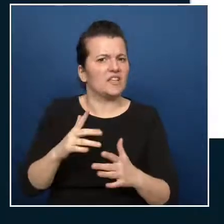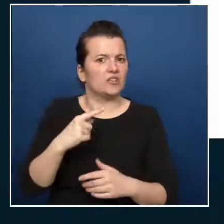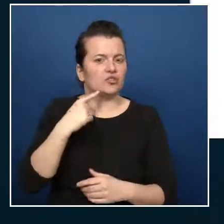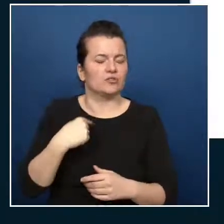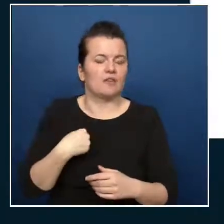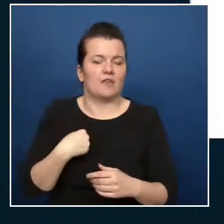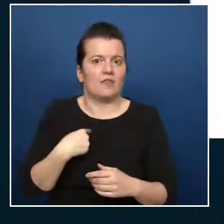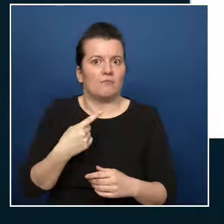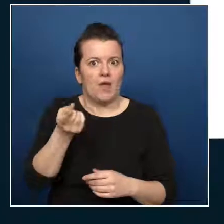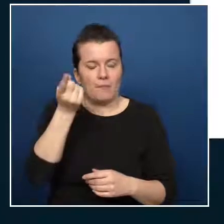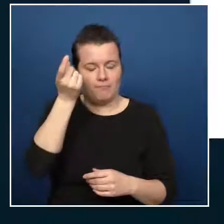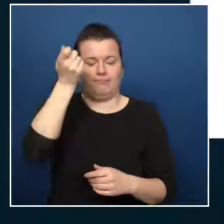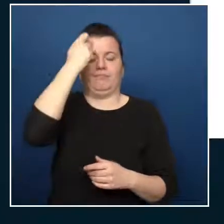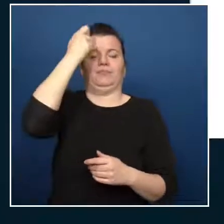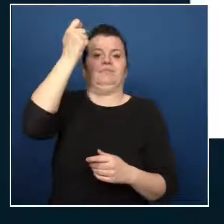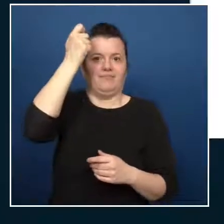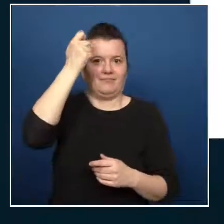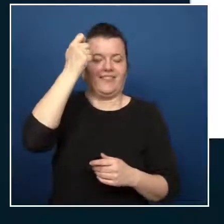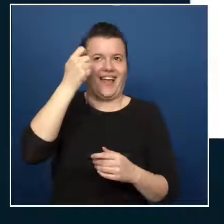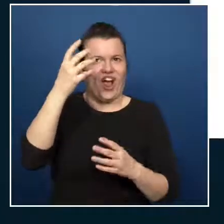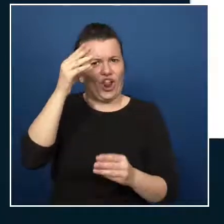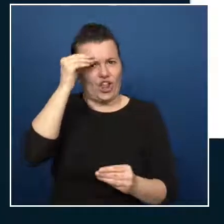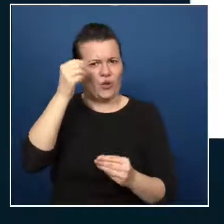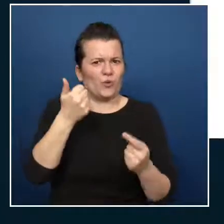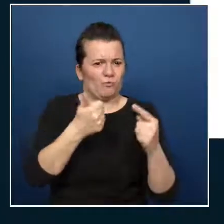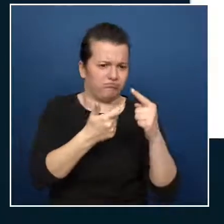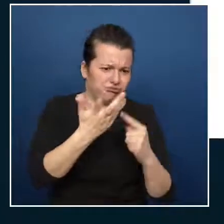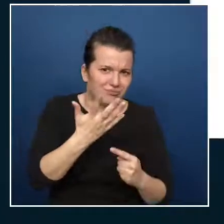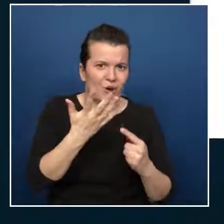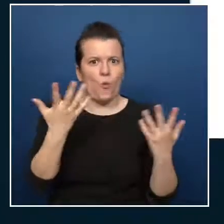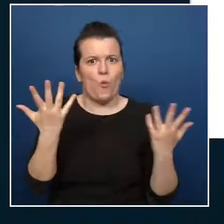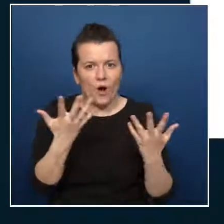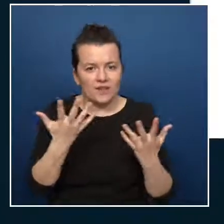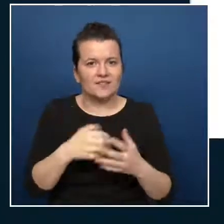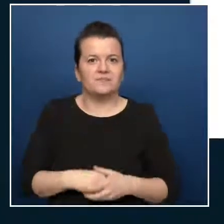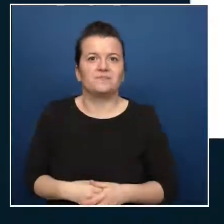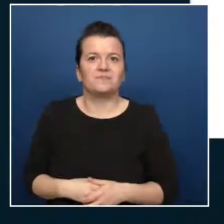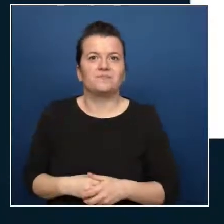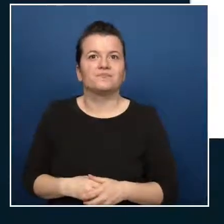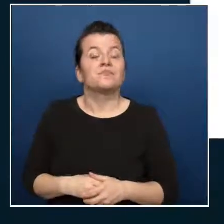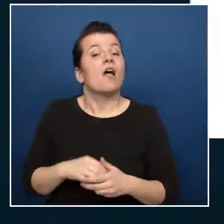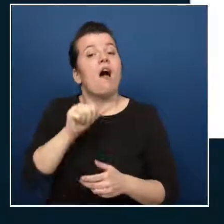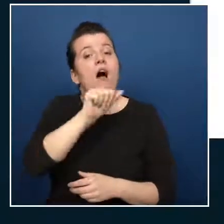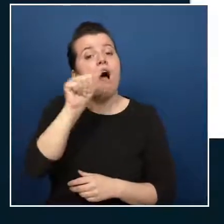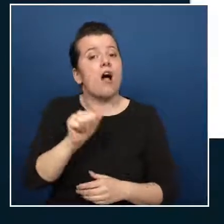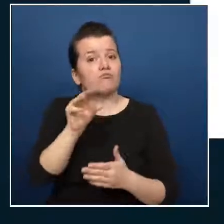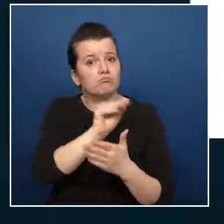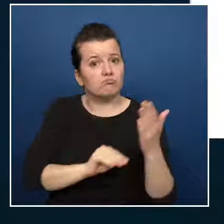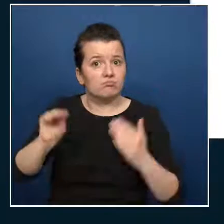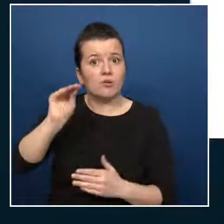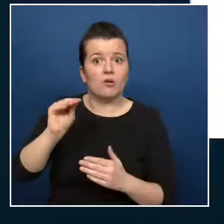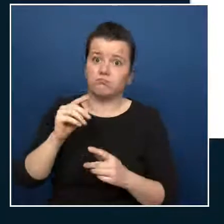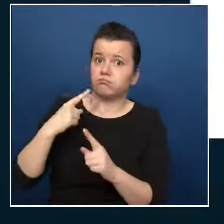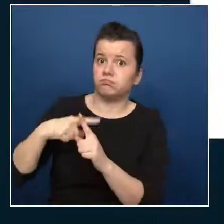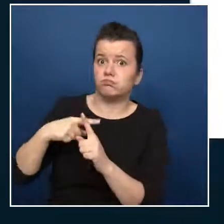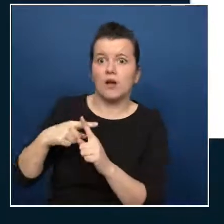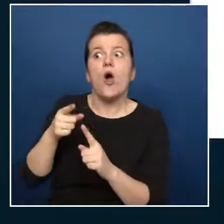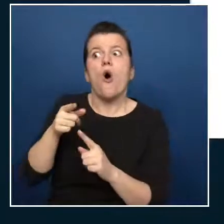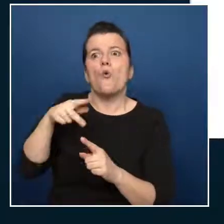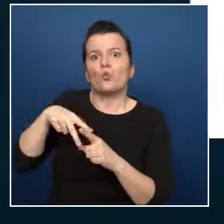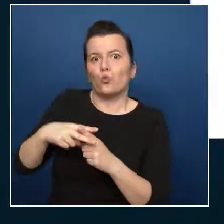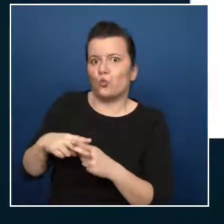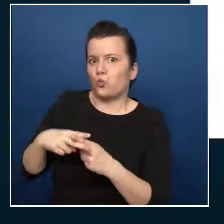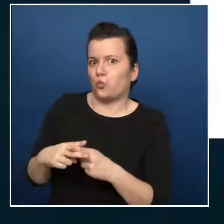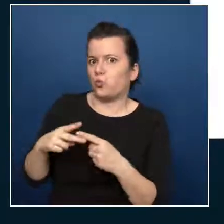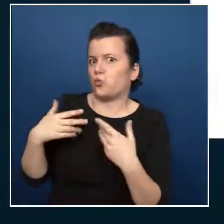learned from that project, and good to have Azure migration resources that you could use at the end of the